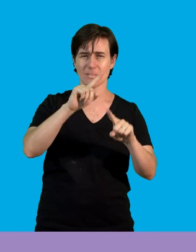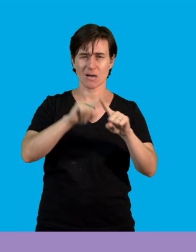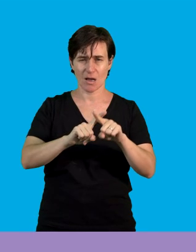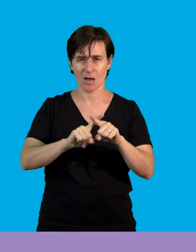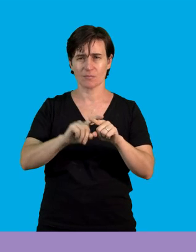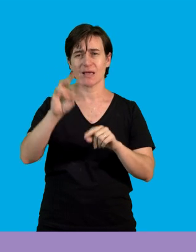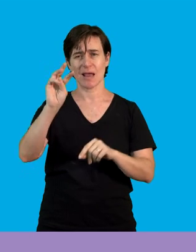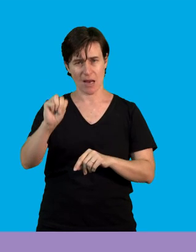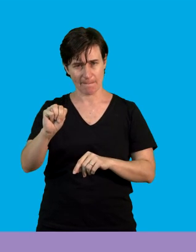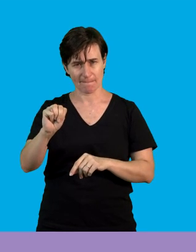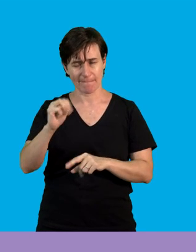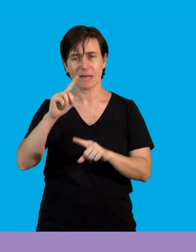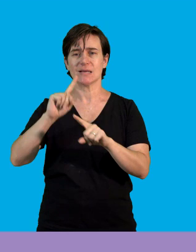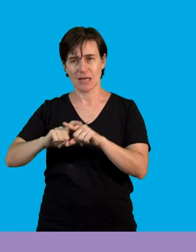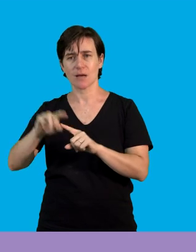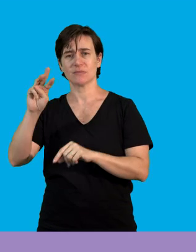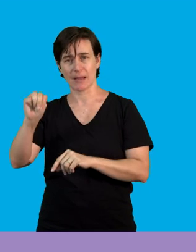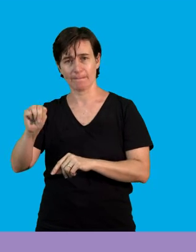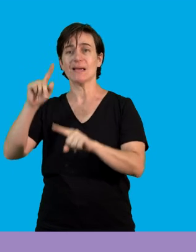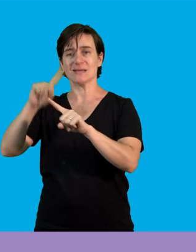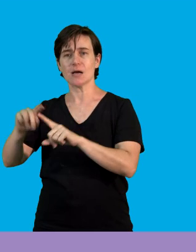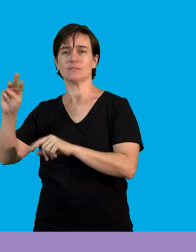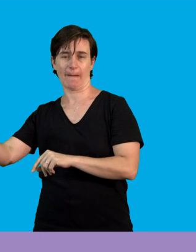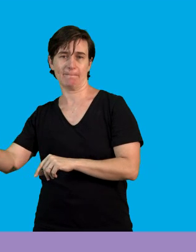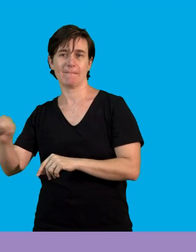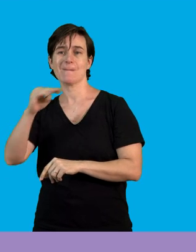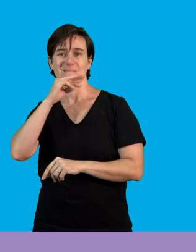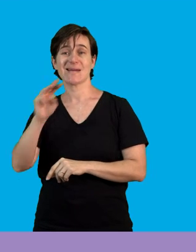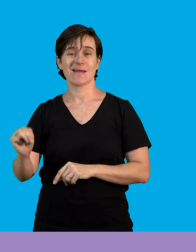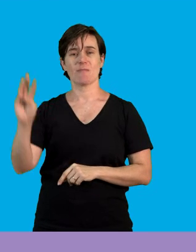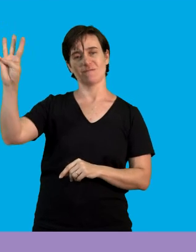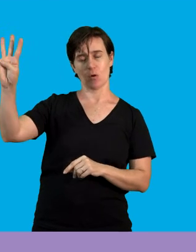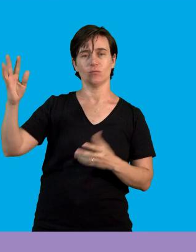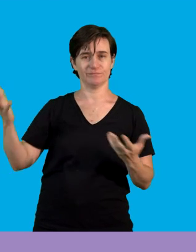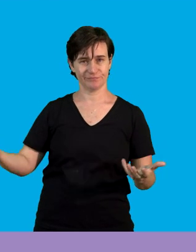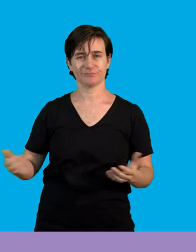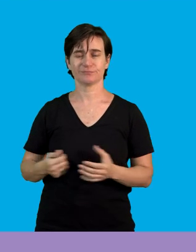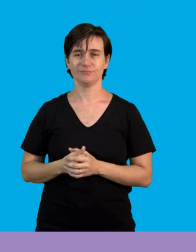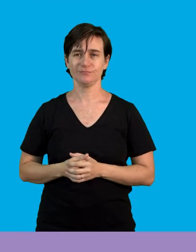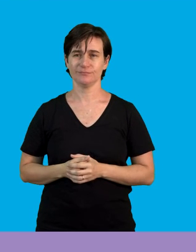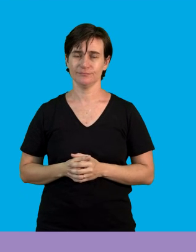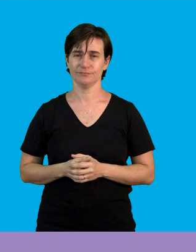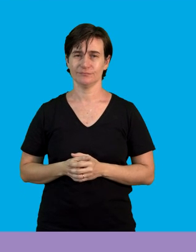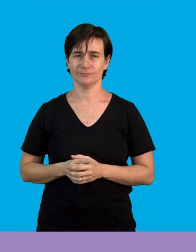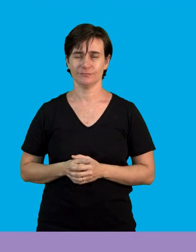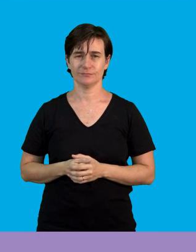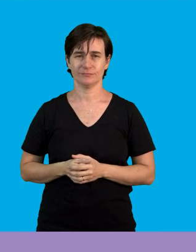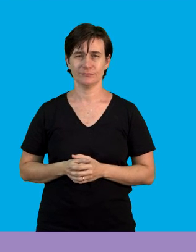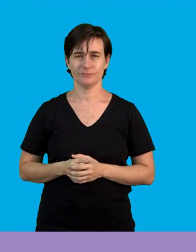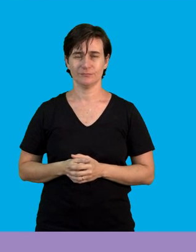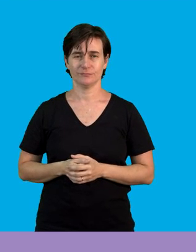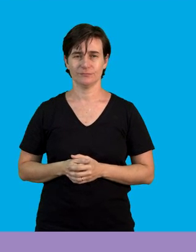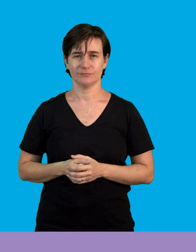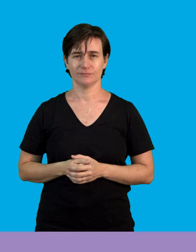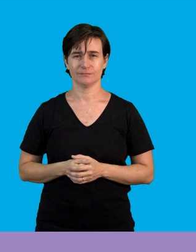m multiplied by m multiplied by another m. Then that gives us m to the exponent 4.